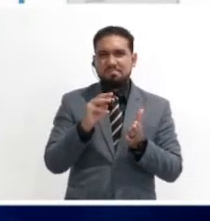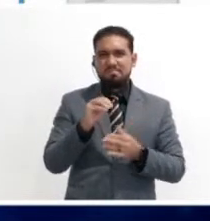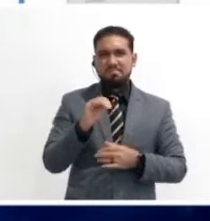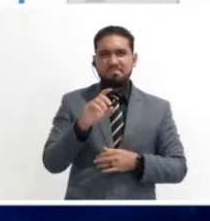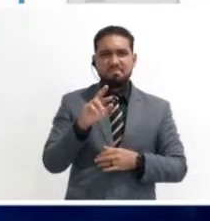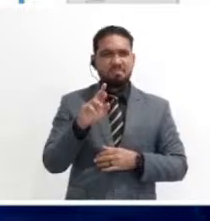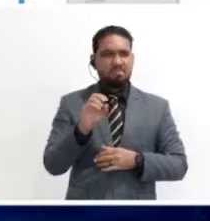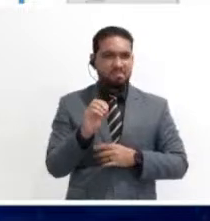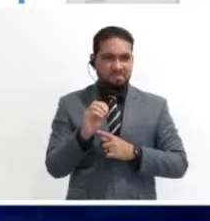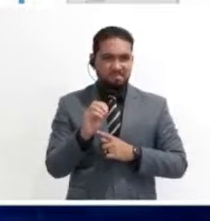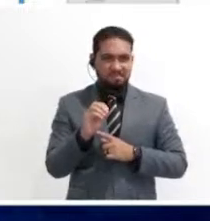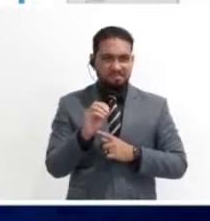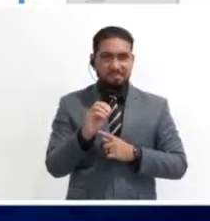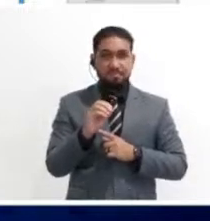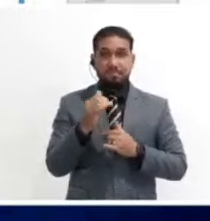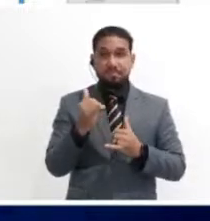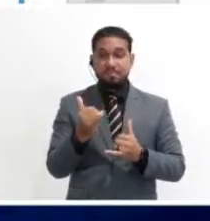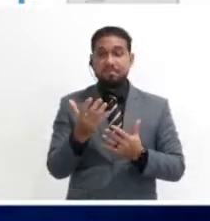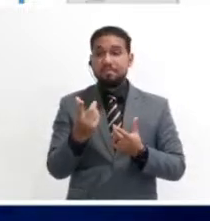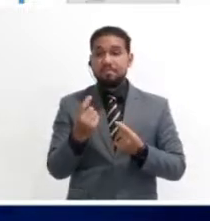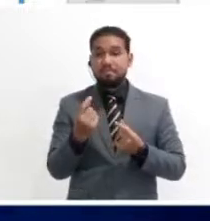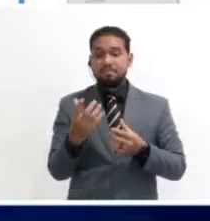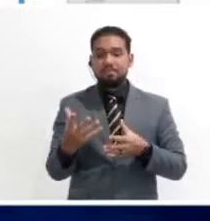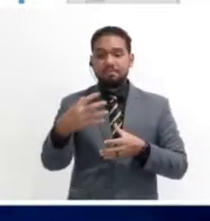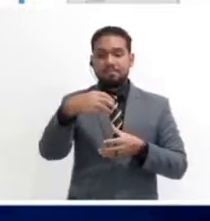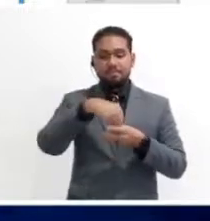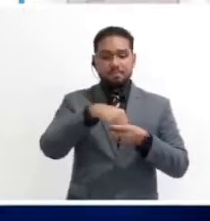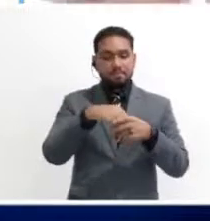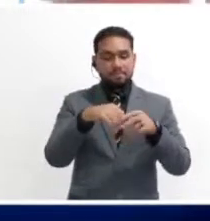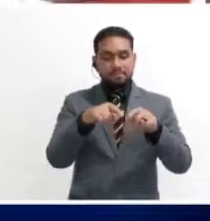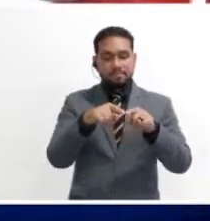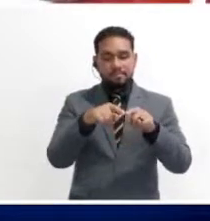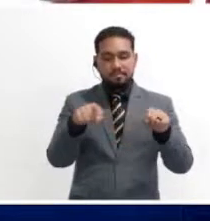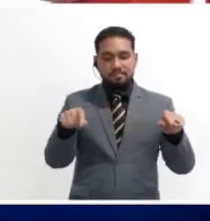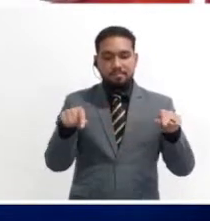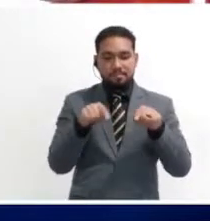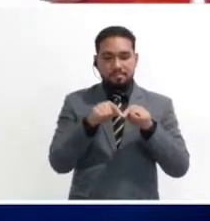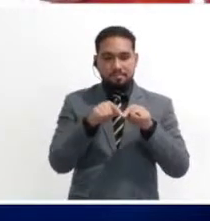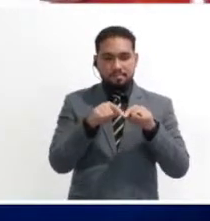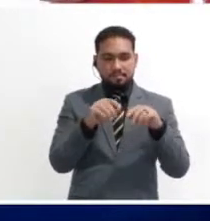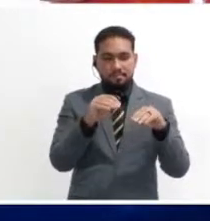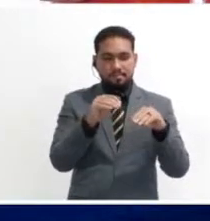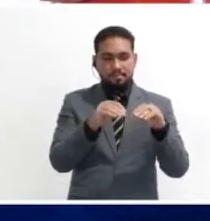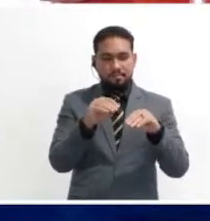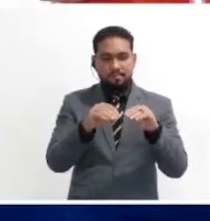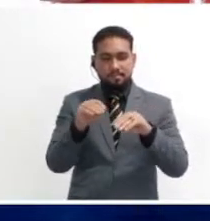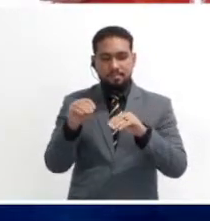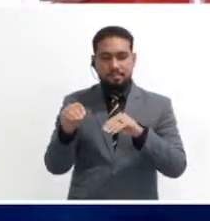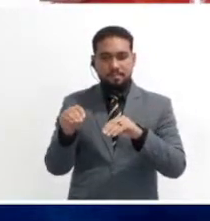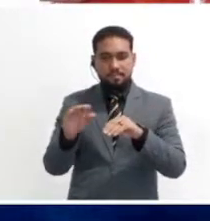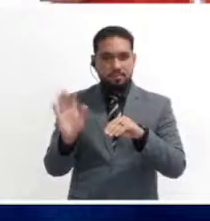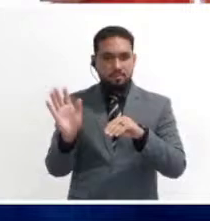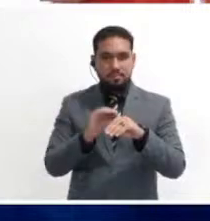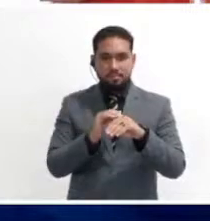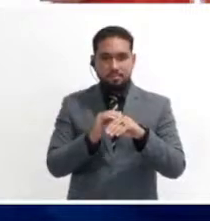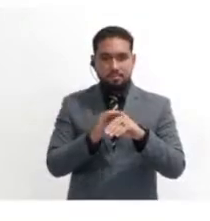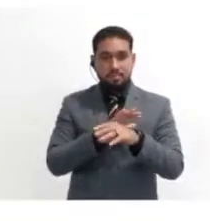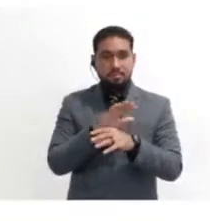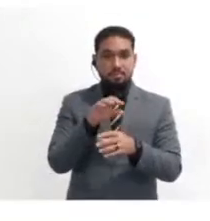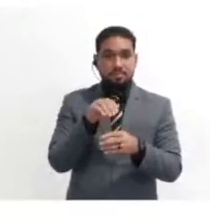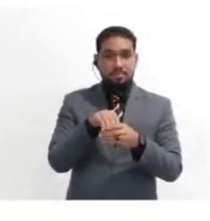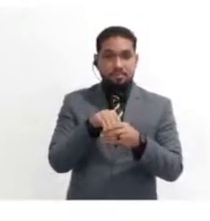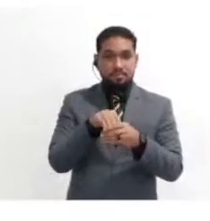And not only on the exterior of the package, but sometimes on the interior of the package also. We want to shield